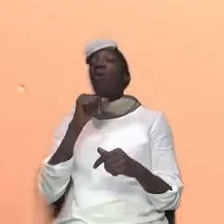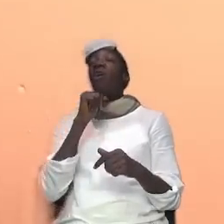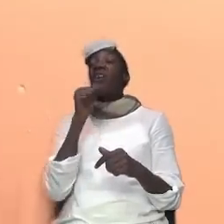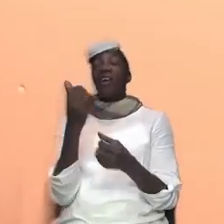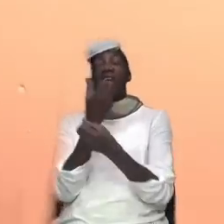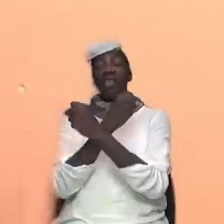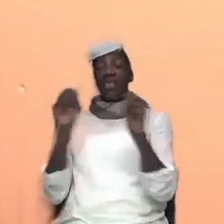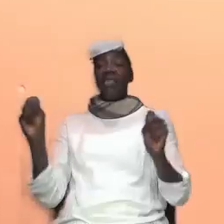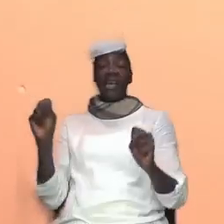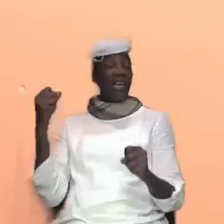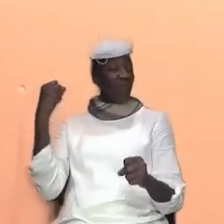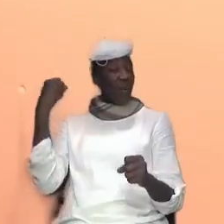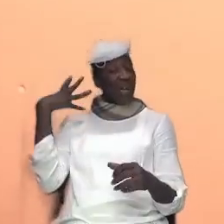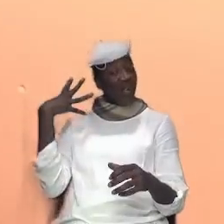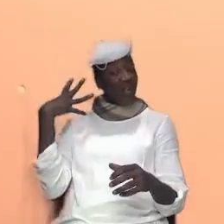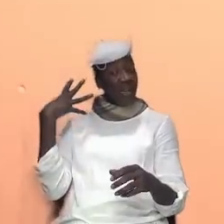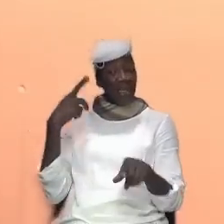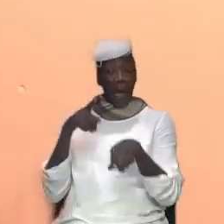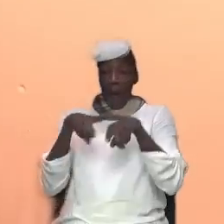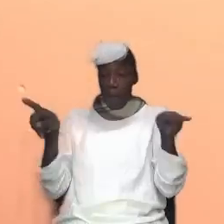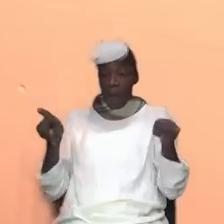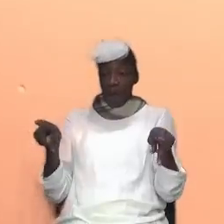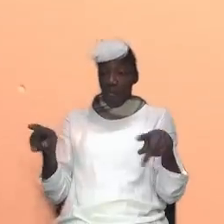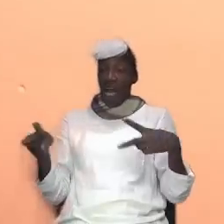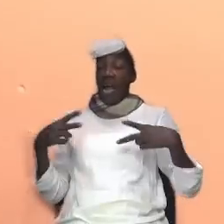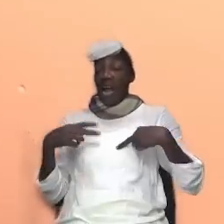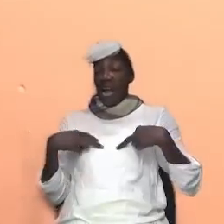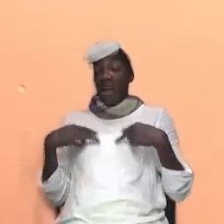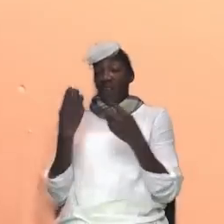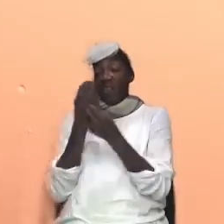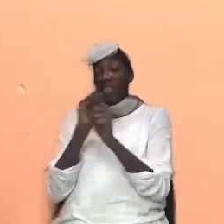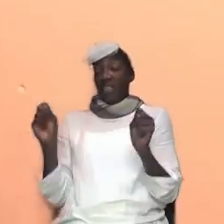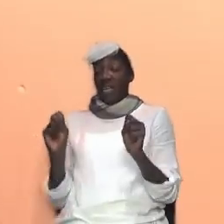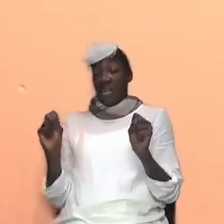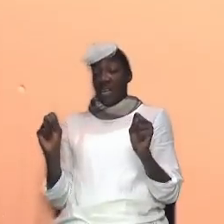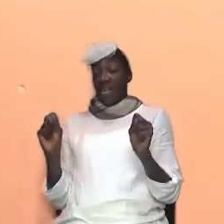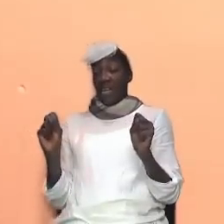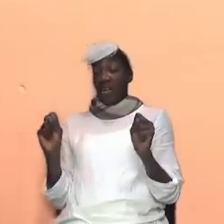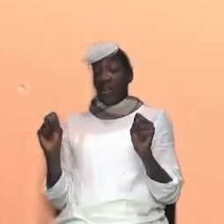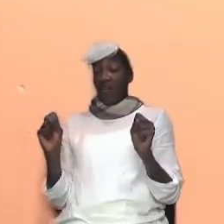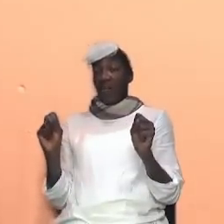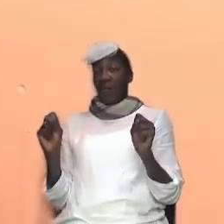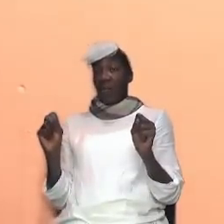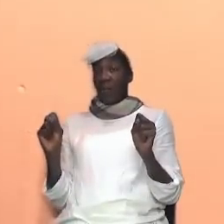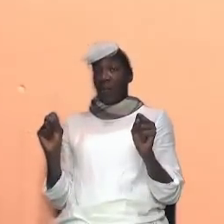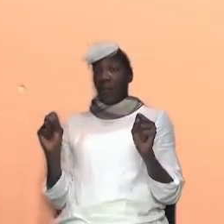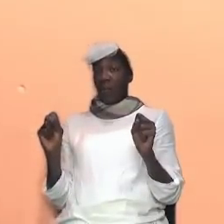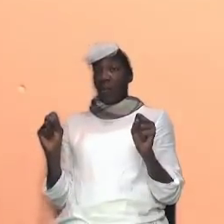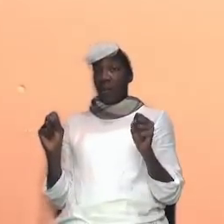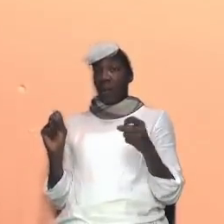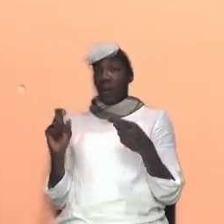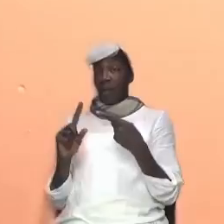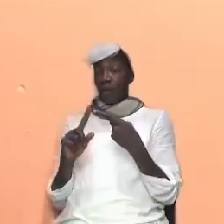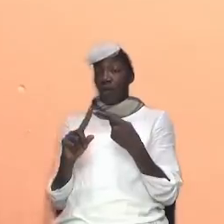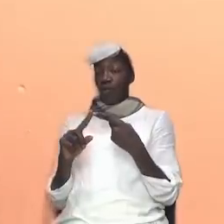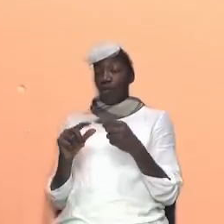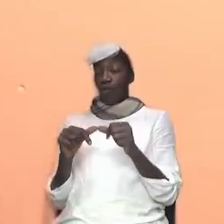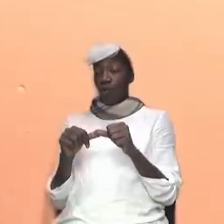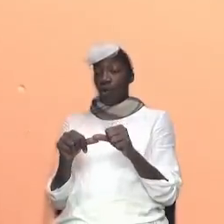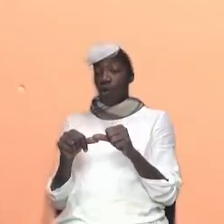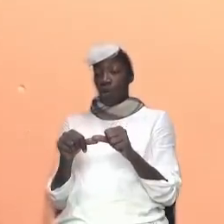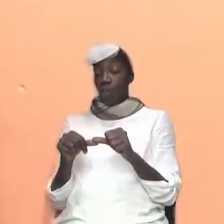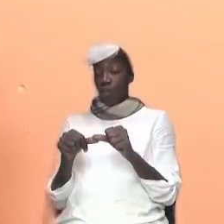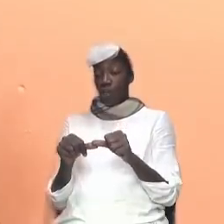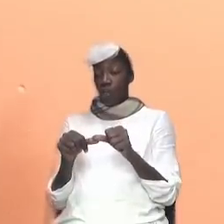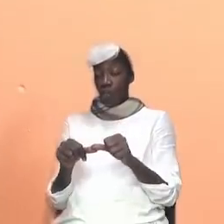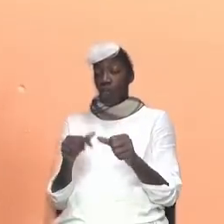grace, but having been saved, we are saved unto, or we are saved to continue in good works.